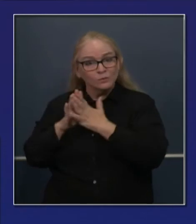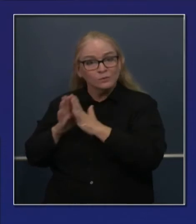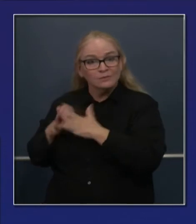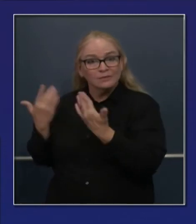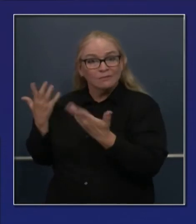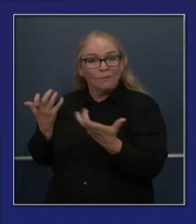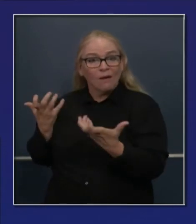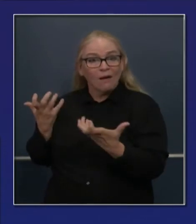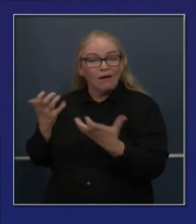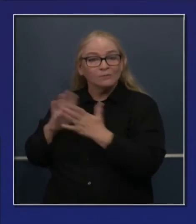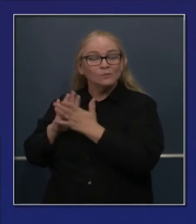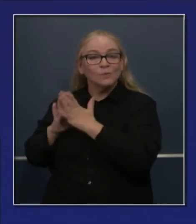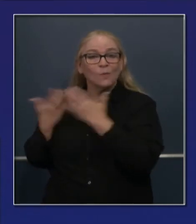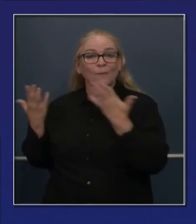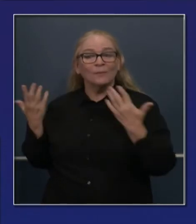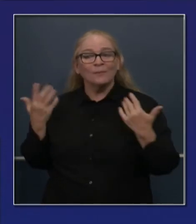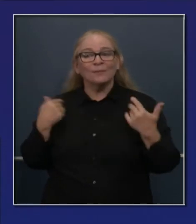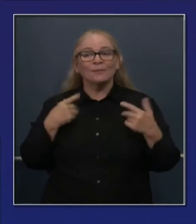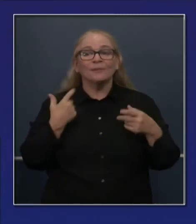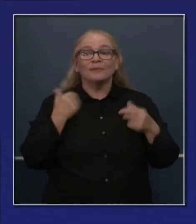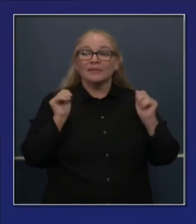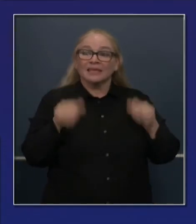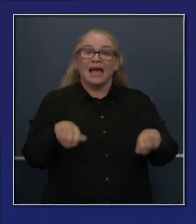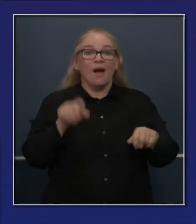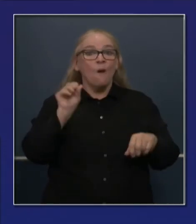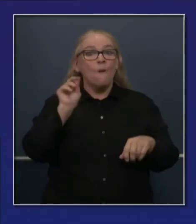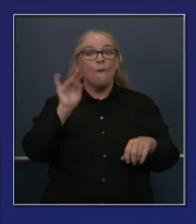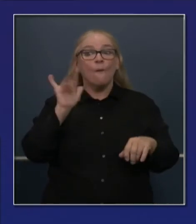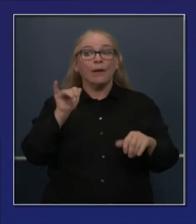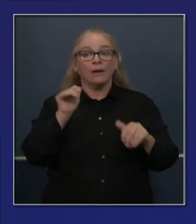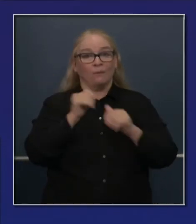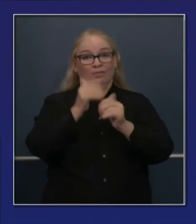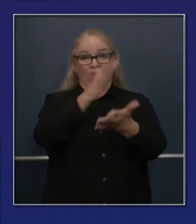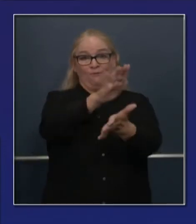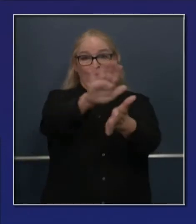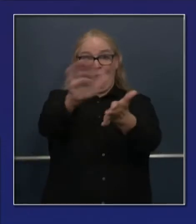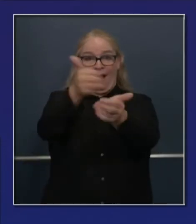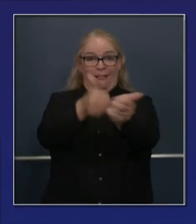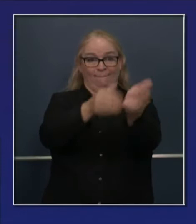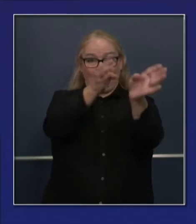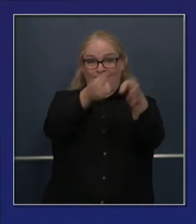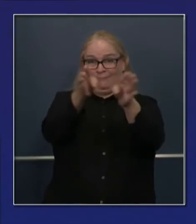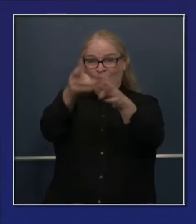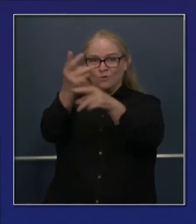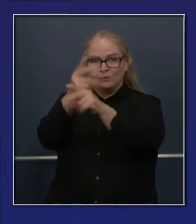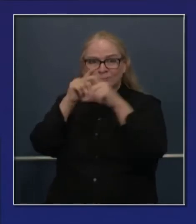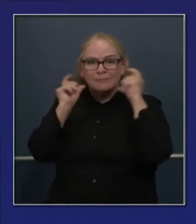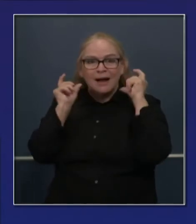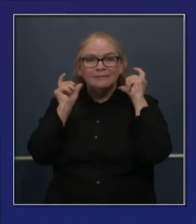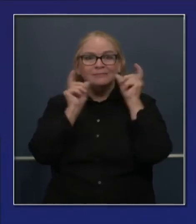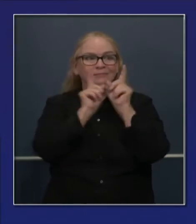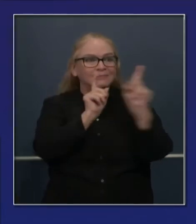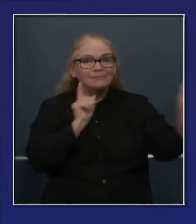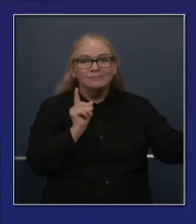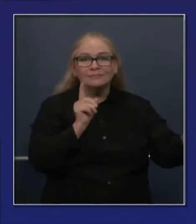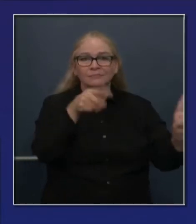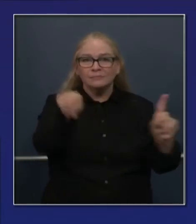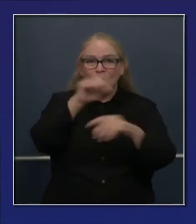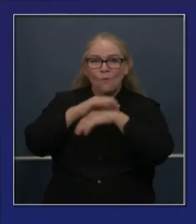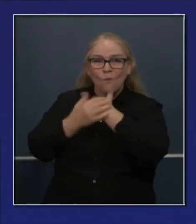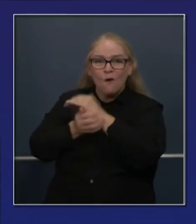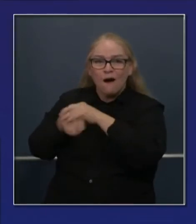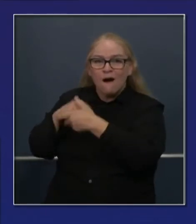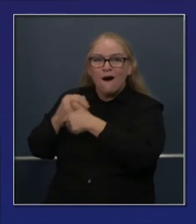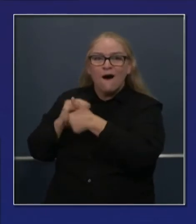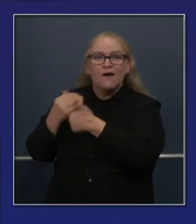be substantially made by your commitment and resolve to wearing a mask. Physically distancing, always one of the most important